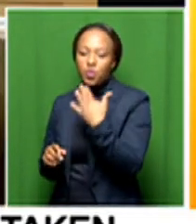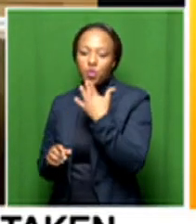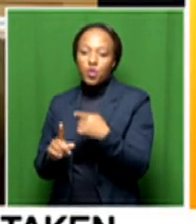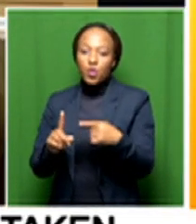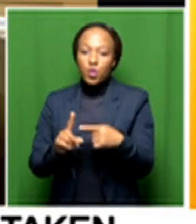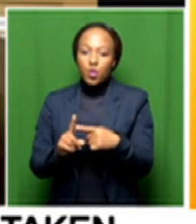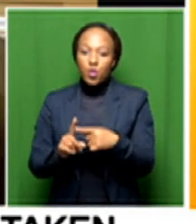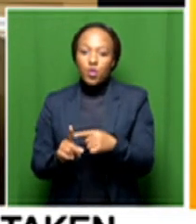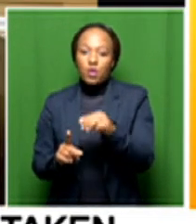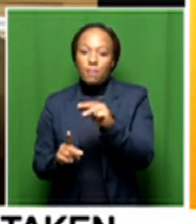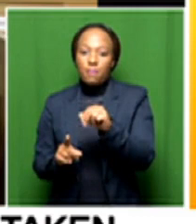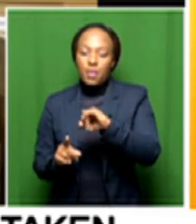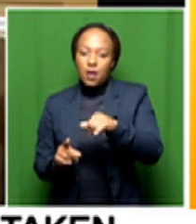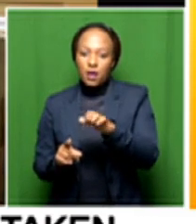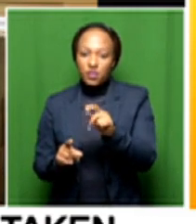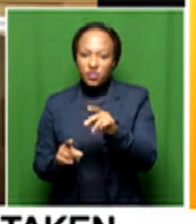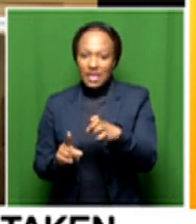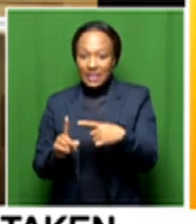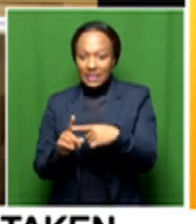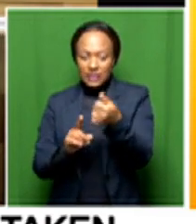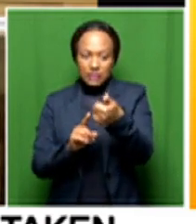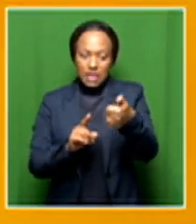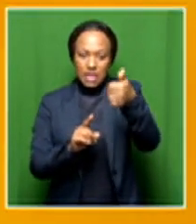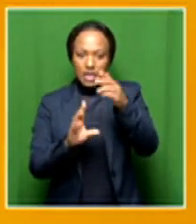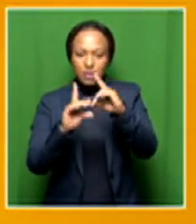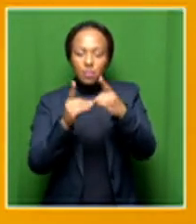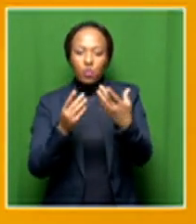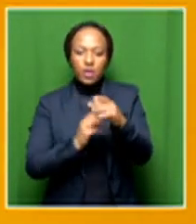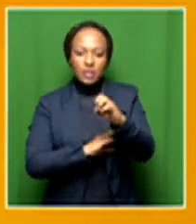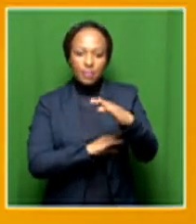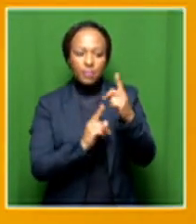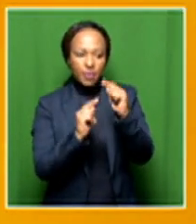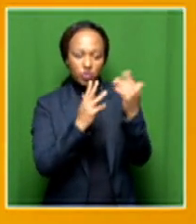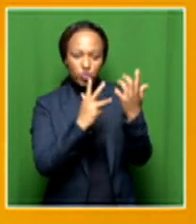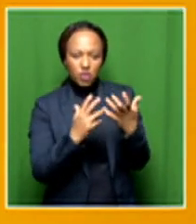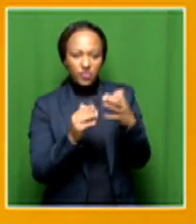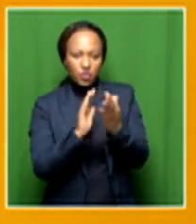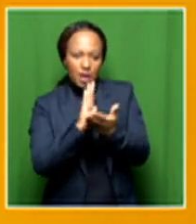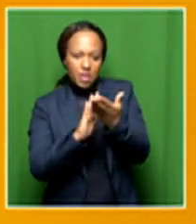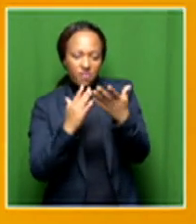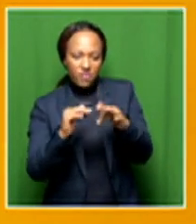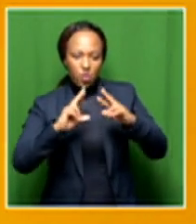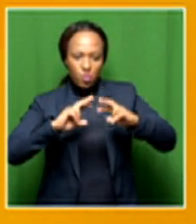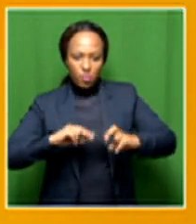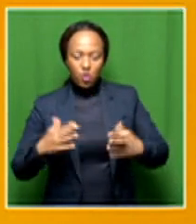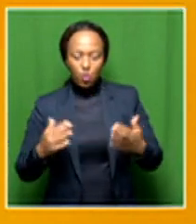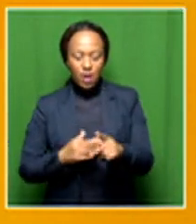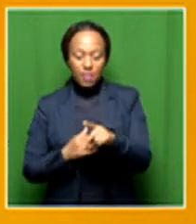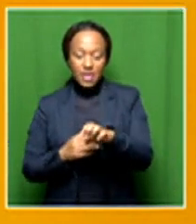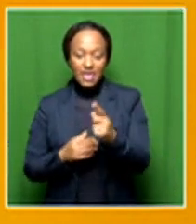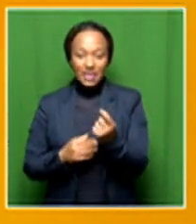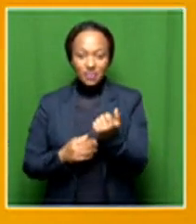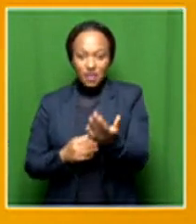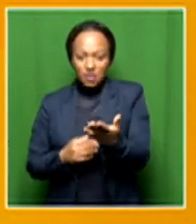Daluhlanga Majeke, who is the head of department at the Eastern Cape Treasury, giving us an update on investigations into